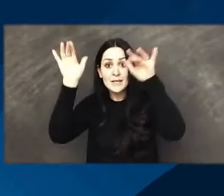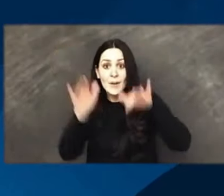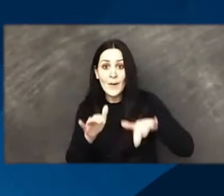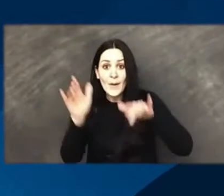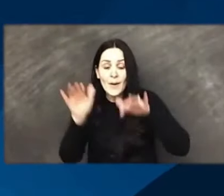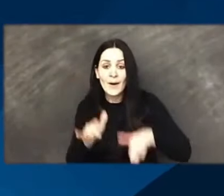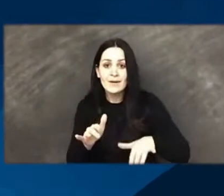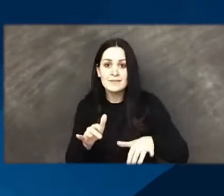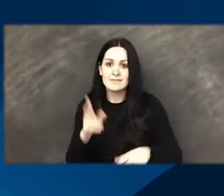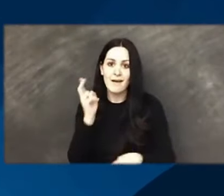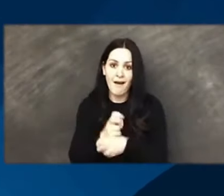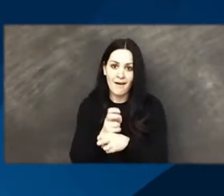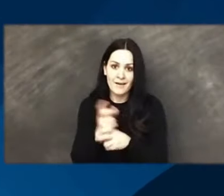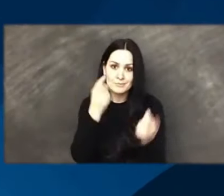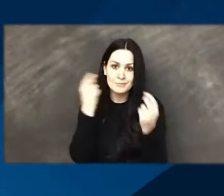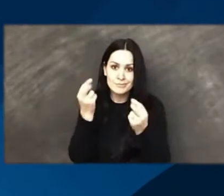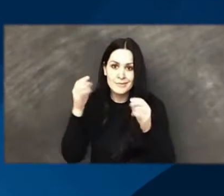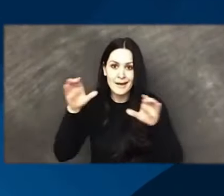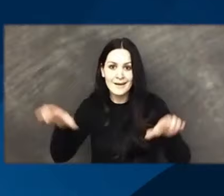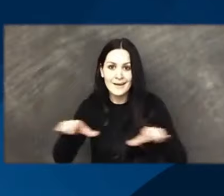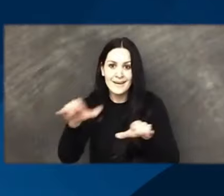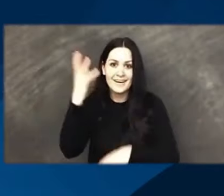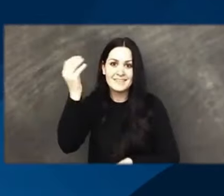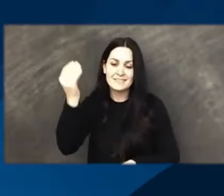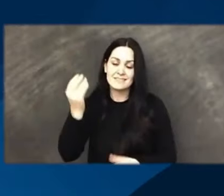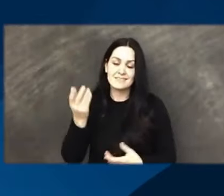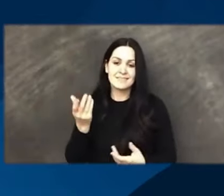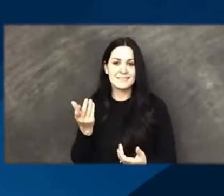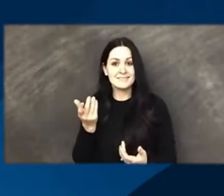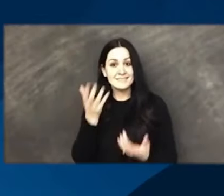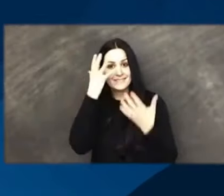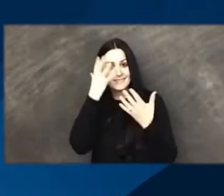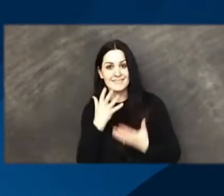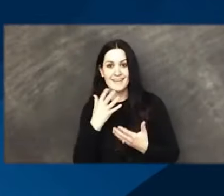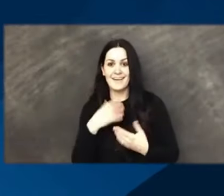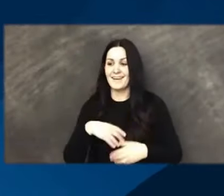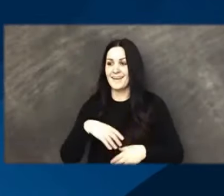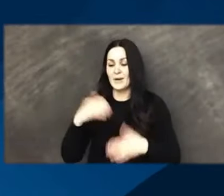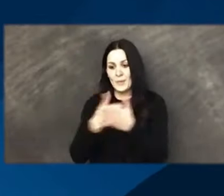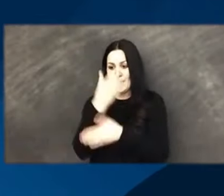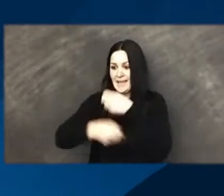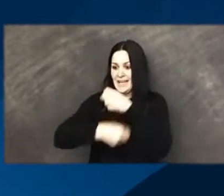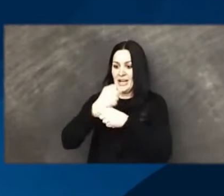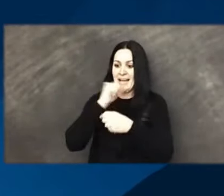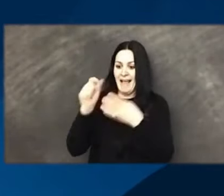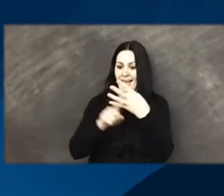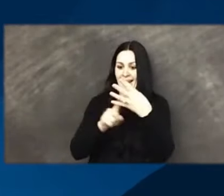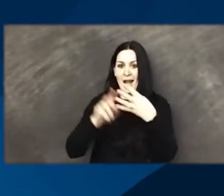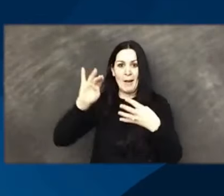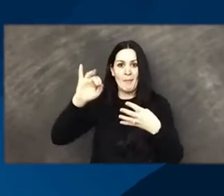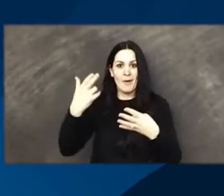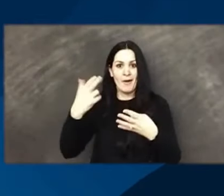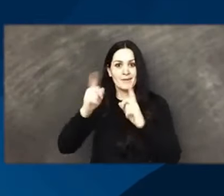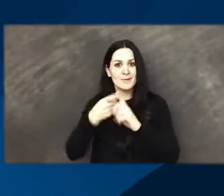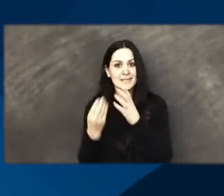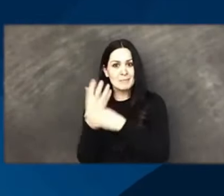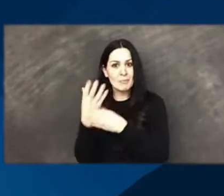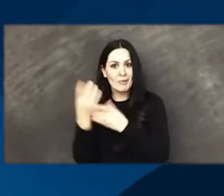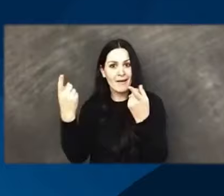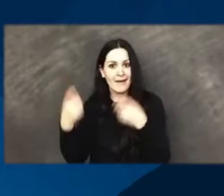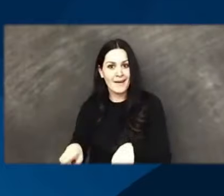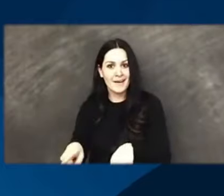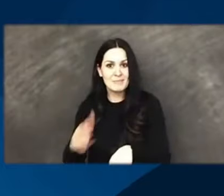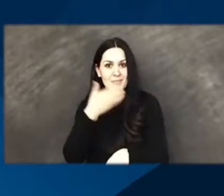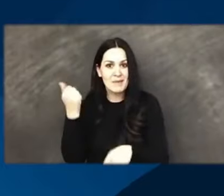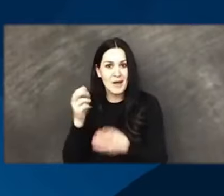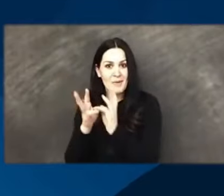shame that New Year's isn't at the end of March when the weather actually starts getting better. So what I'm suggesting here